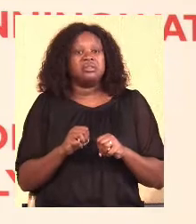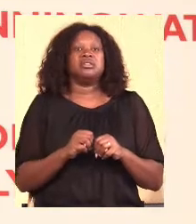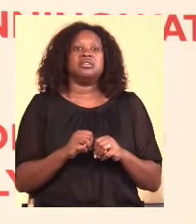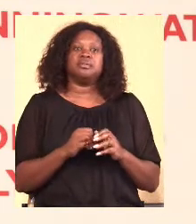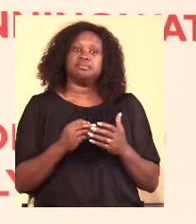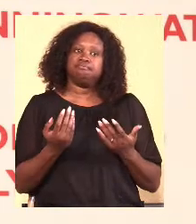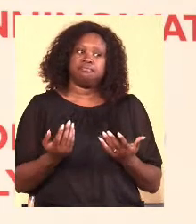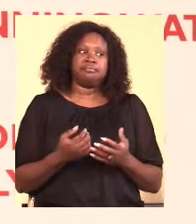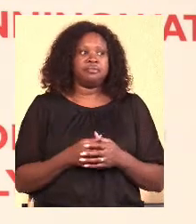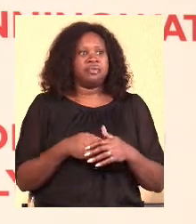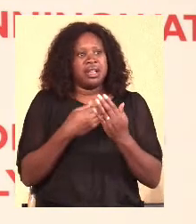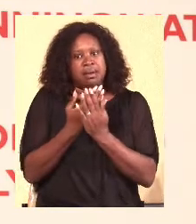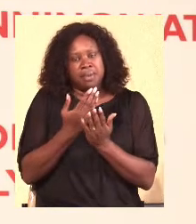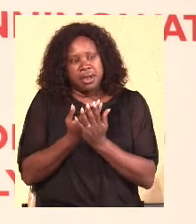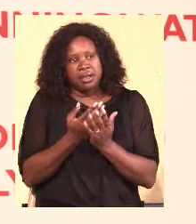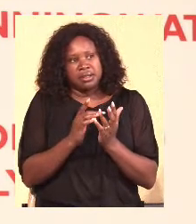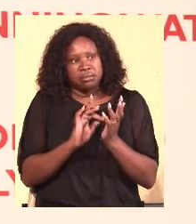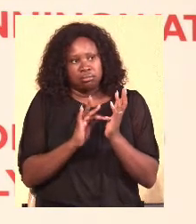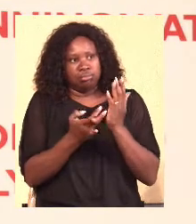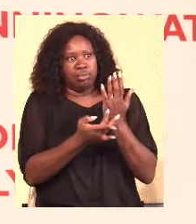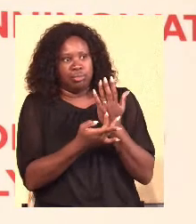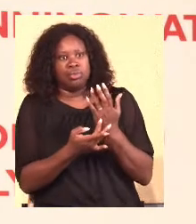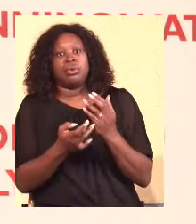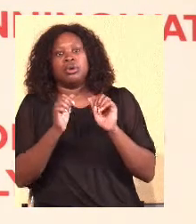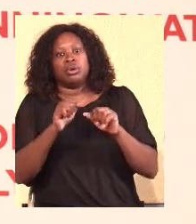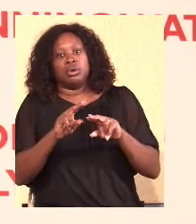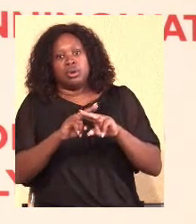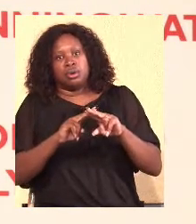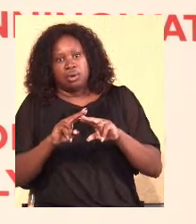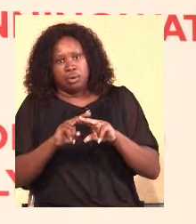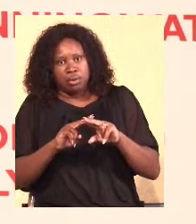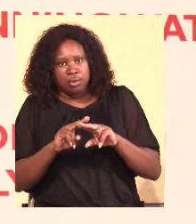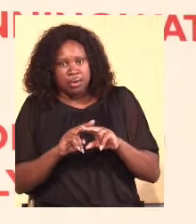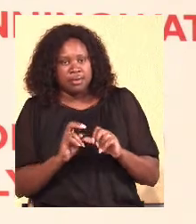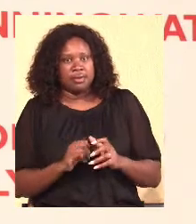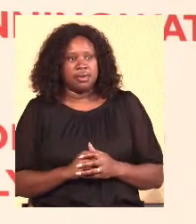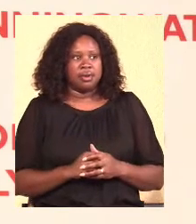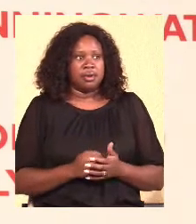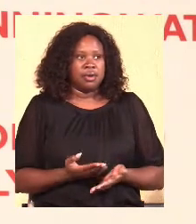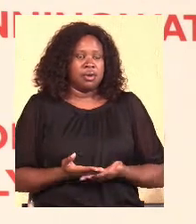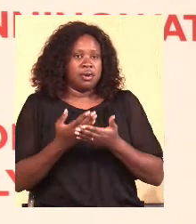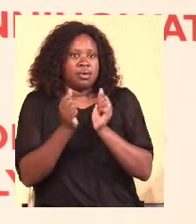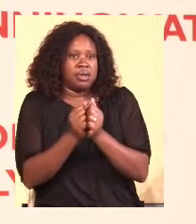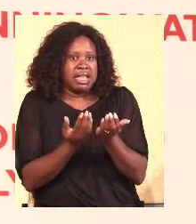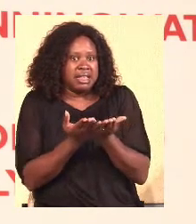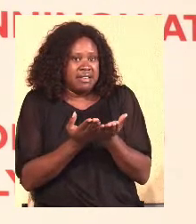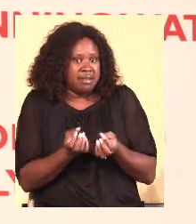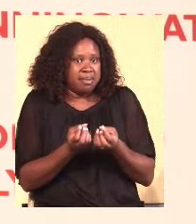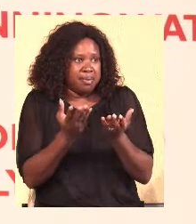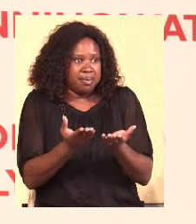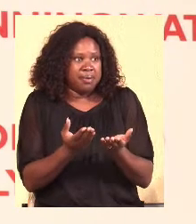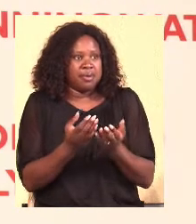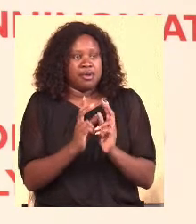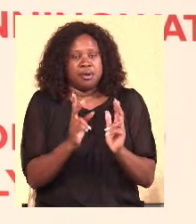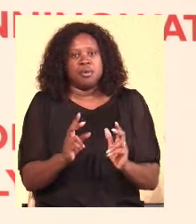infrastructures, application softwares that could be used to aid with services delivery to end